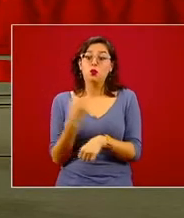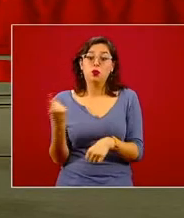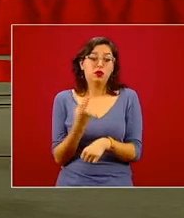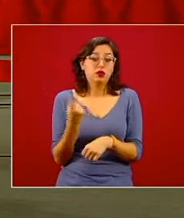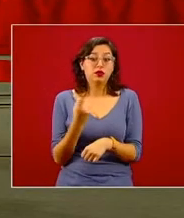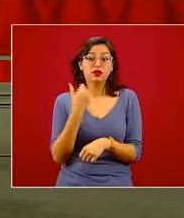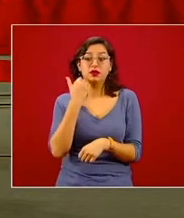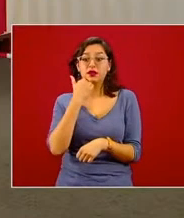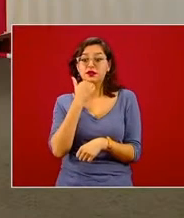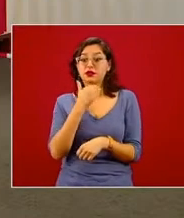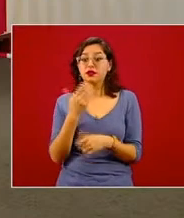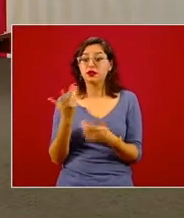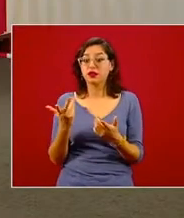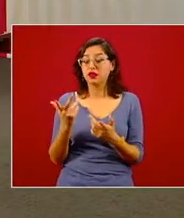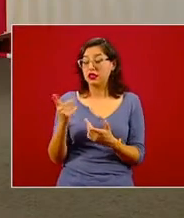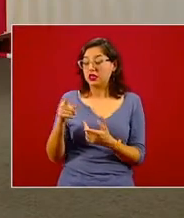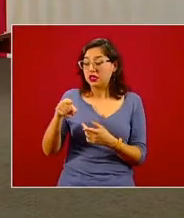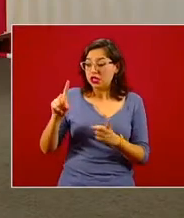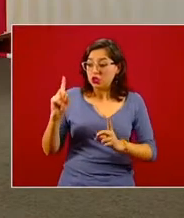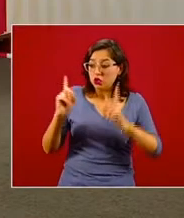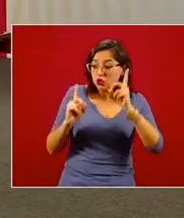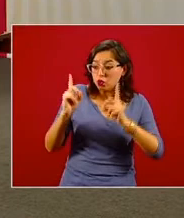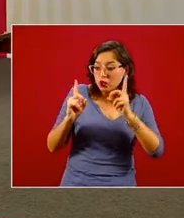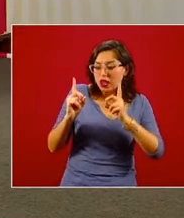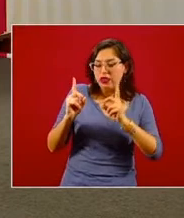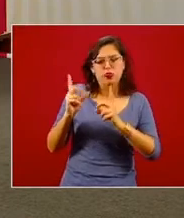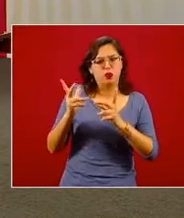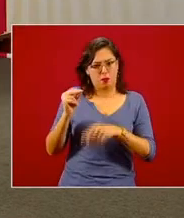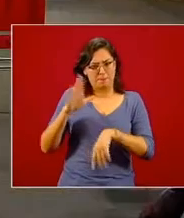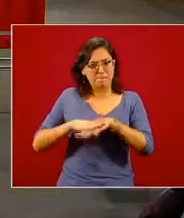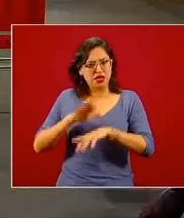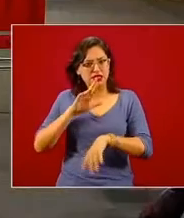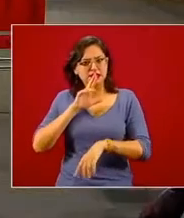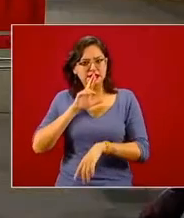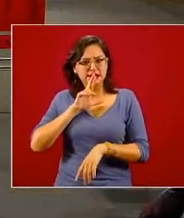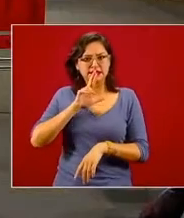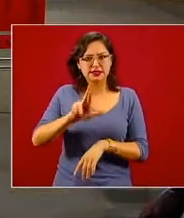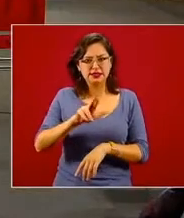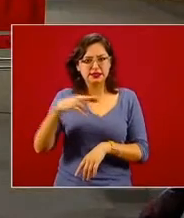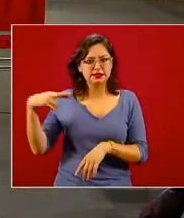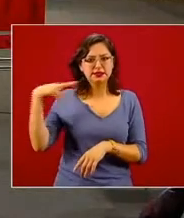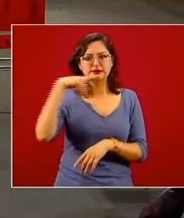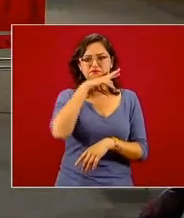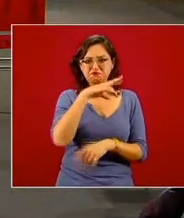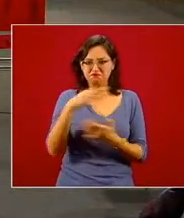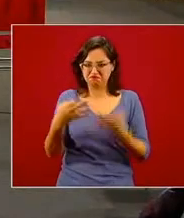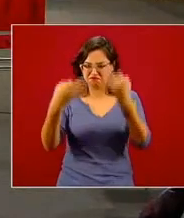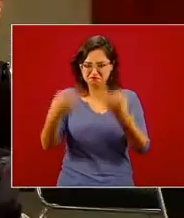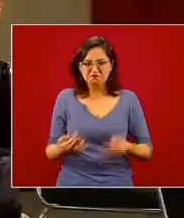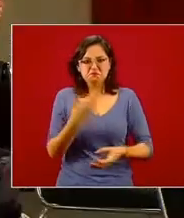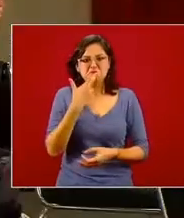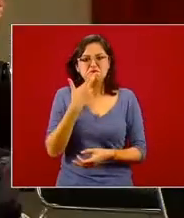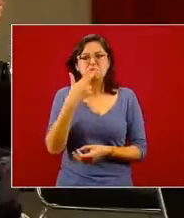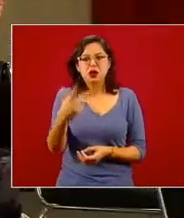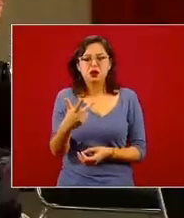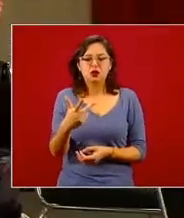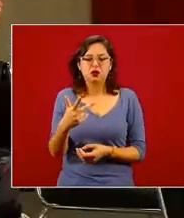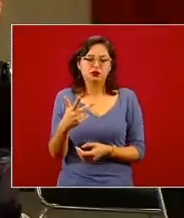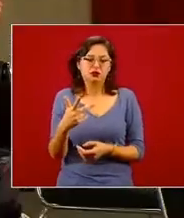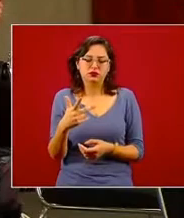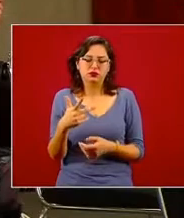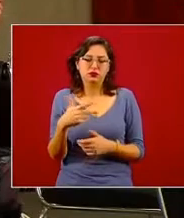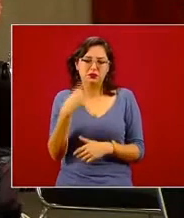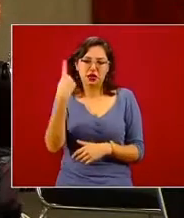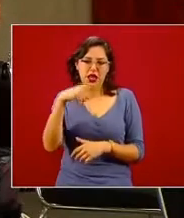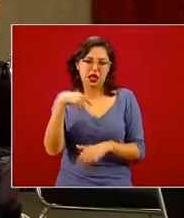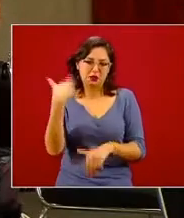in a case sospechosos? like Entre this? más Because rápido I sea think esto, it's in siempre se benefit puede of tener mejores everyone herramientas una vez to que have estemos en less otra suspect